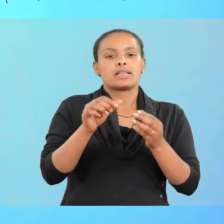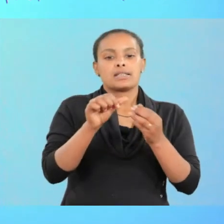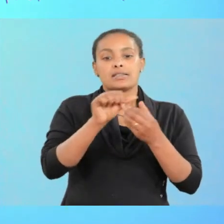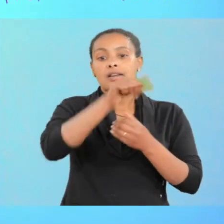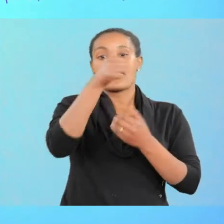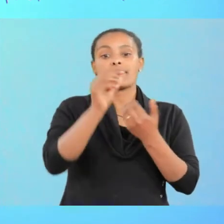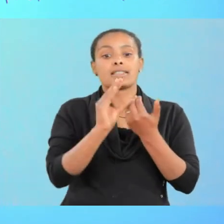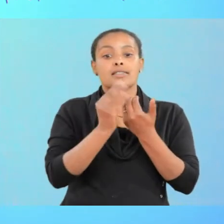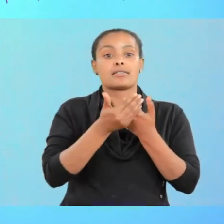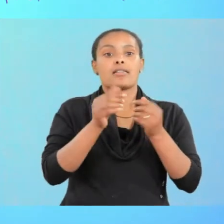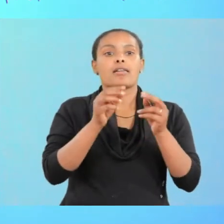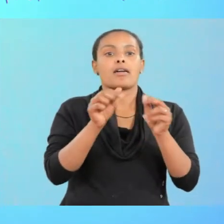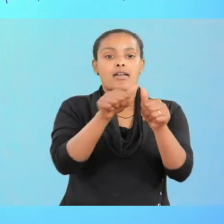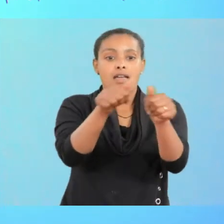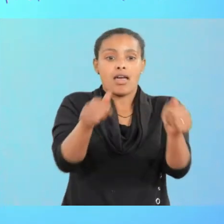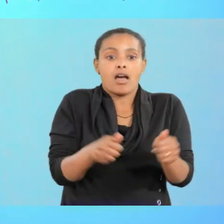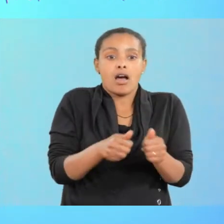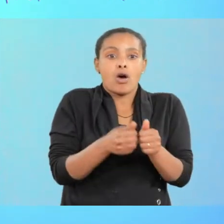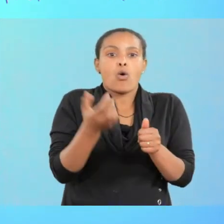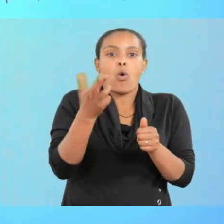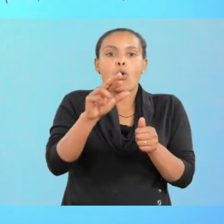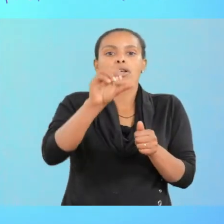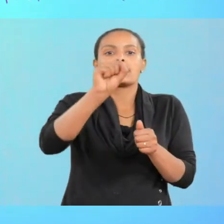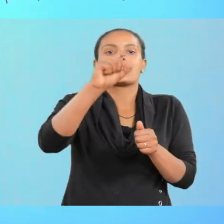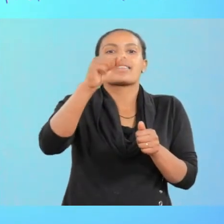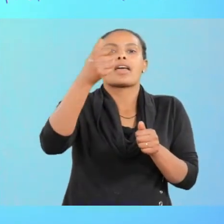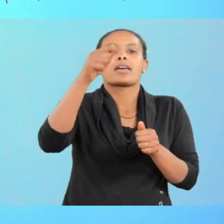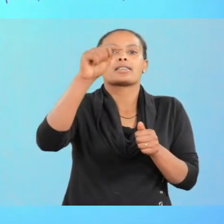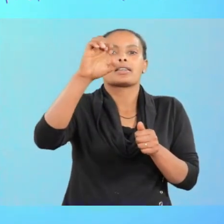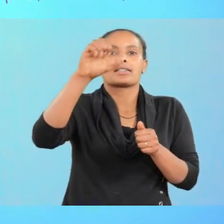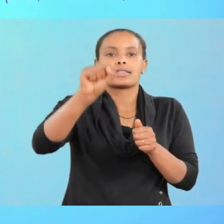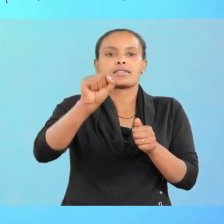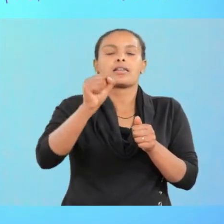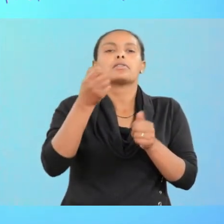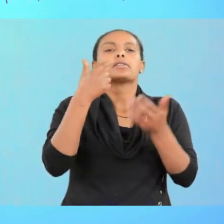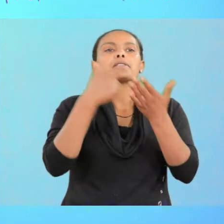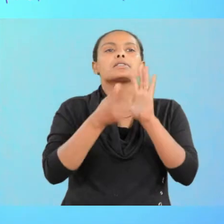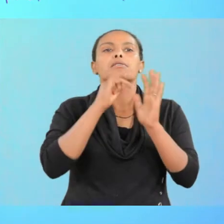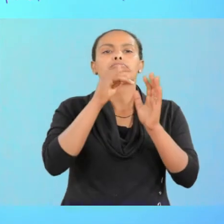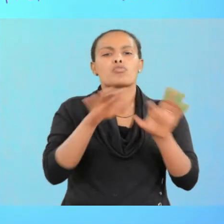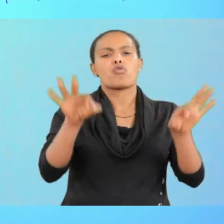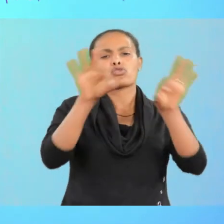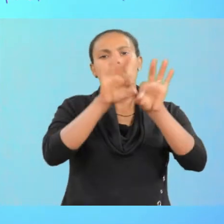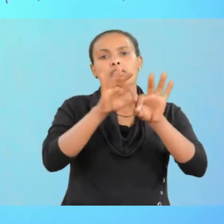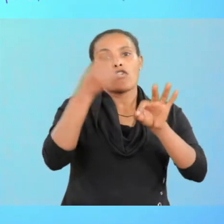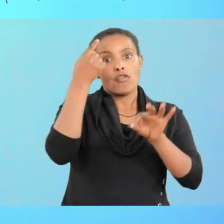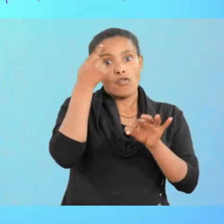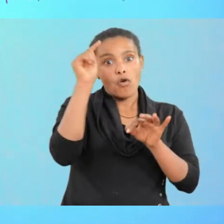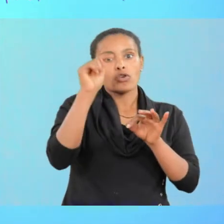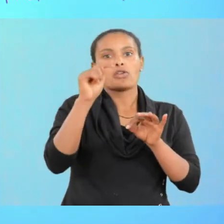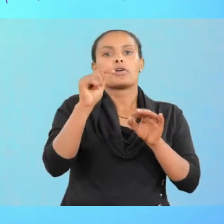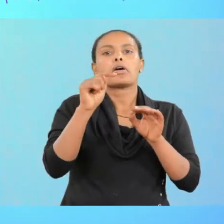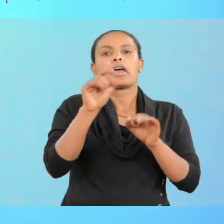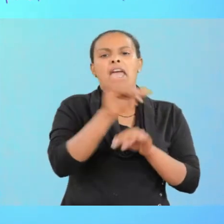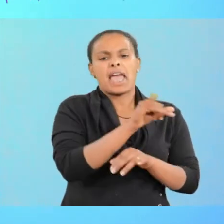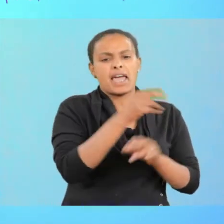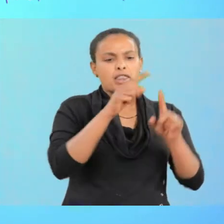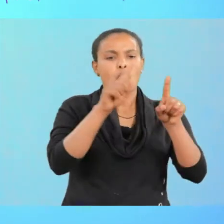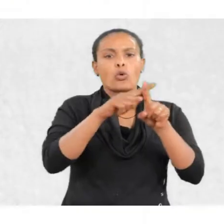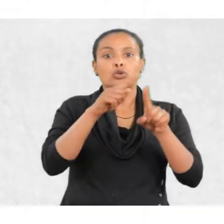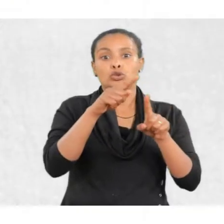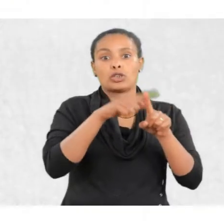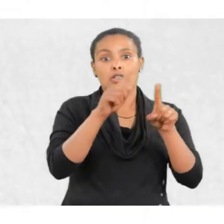area or states of subdivision. Now this is important for heterogeneous